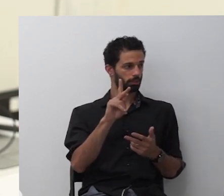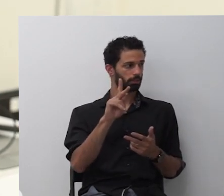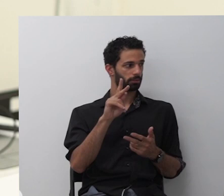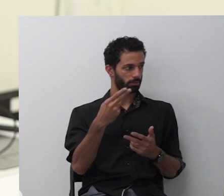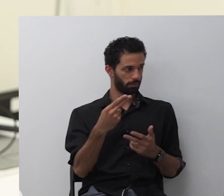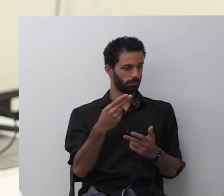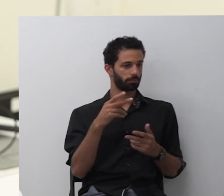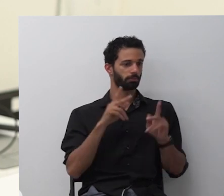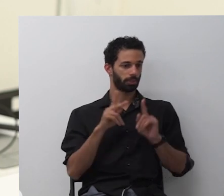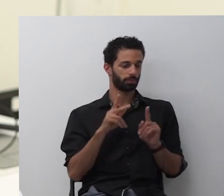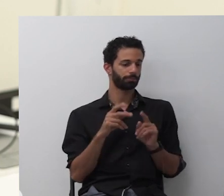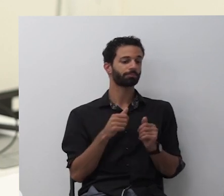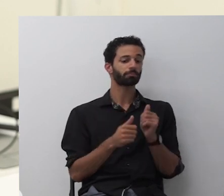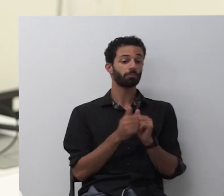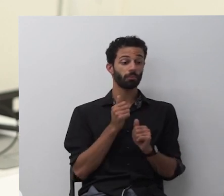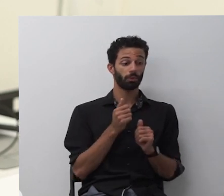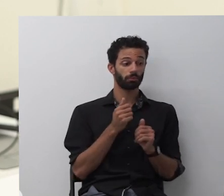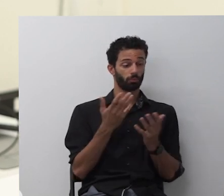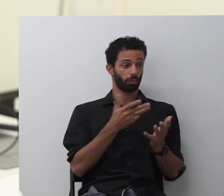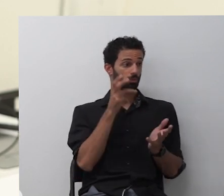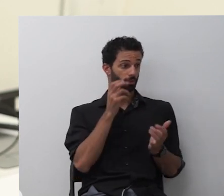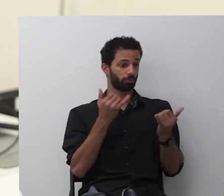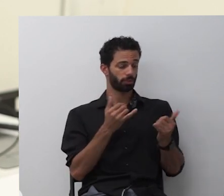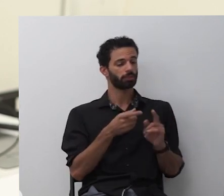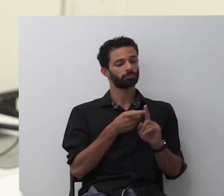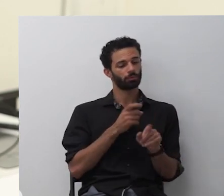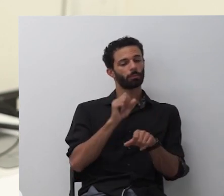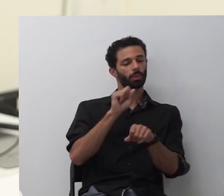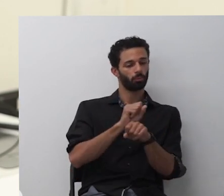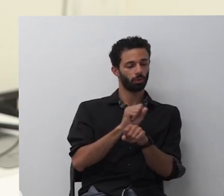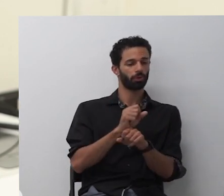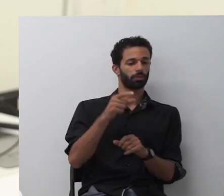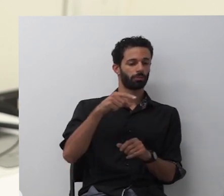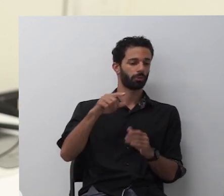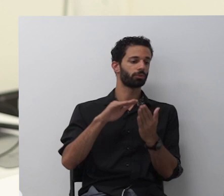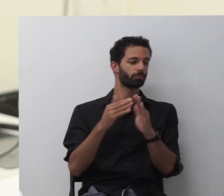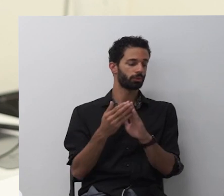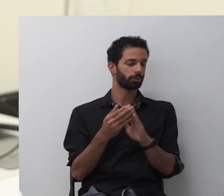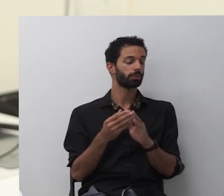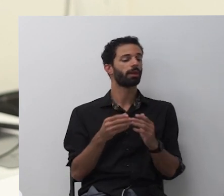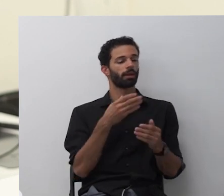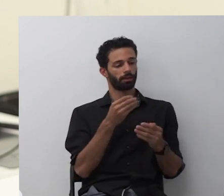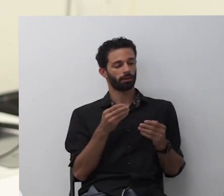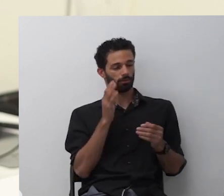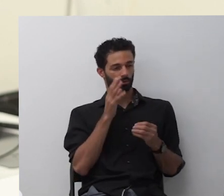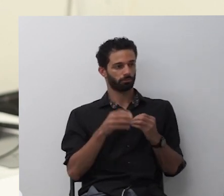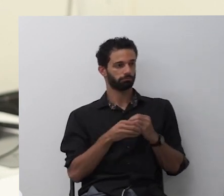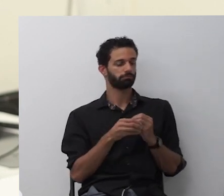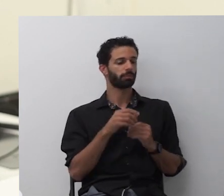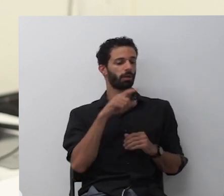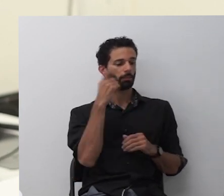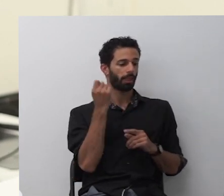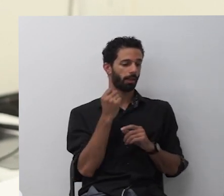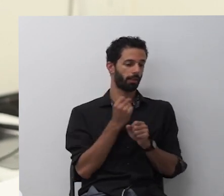today comes from the work of those communities, as well as Black liberation movements, the work of undocumented